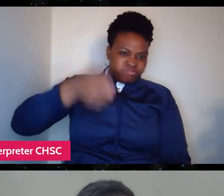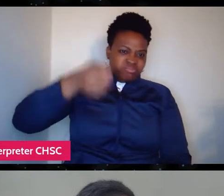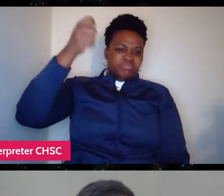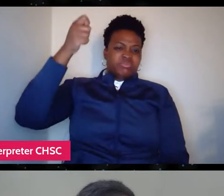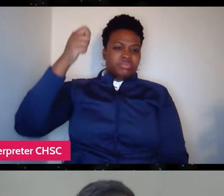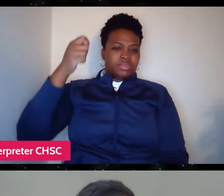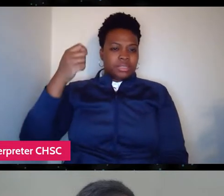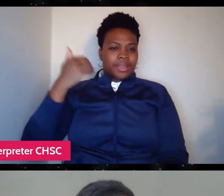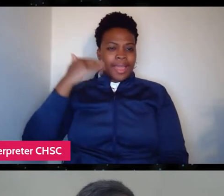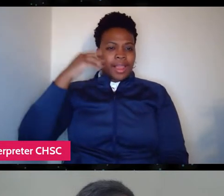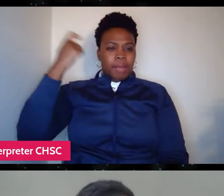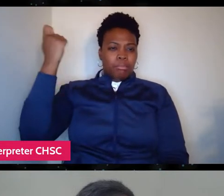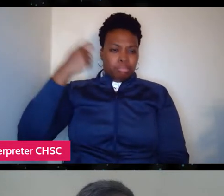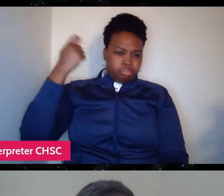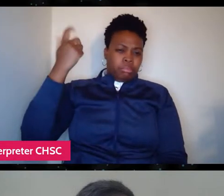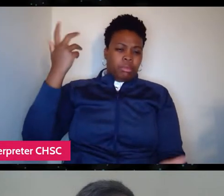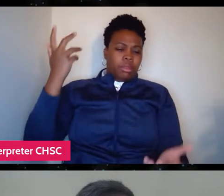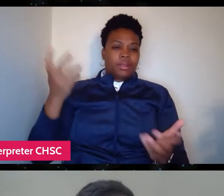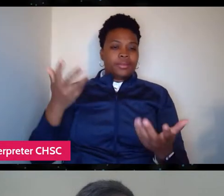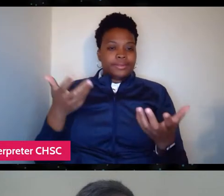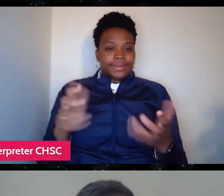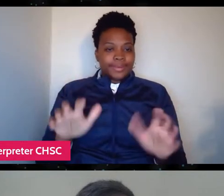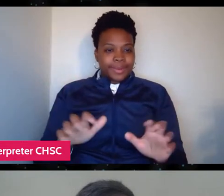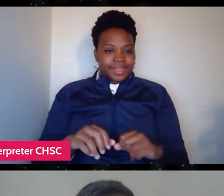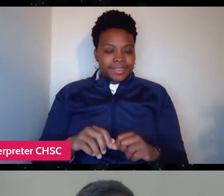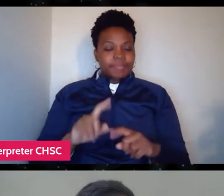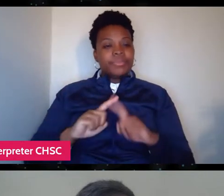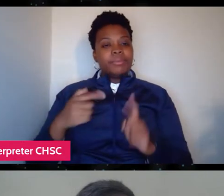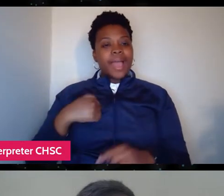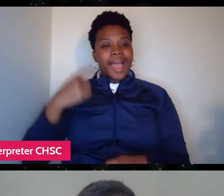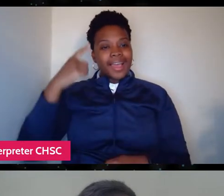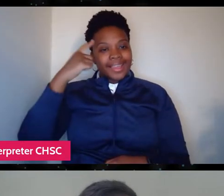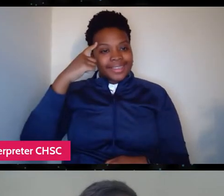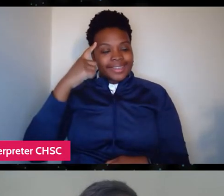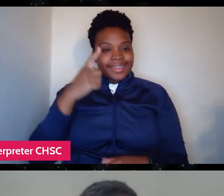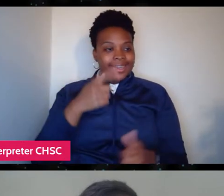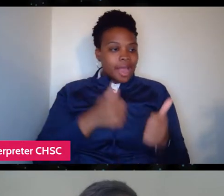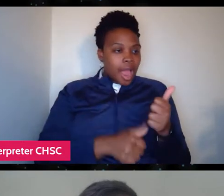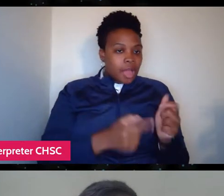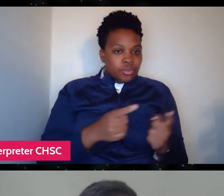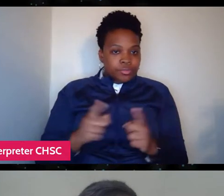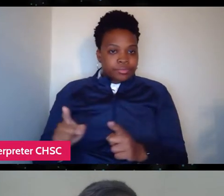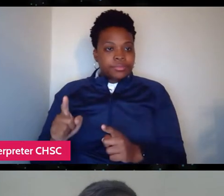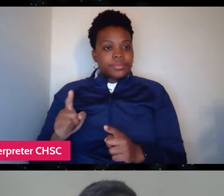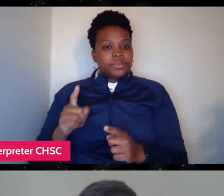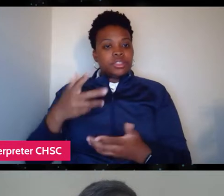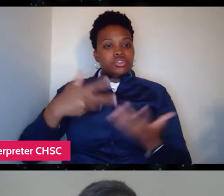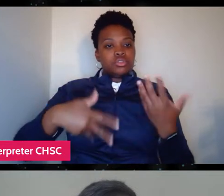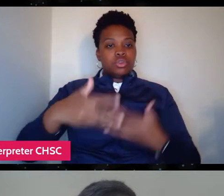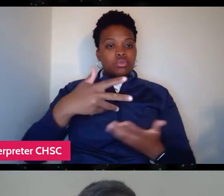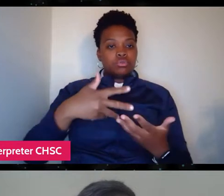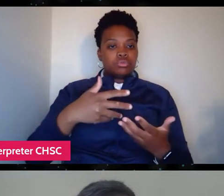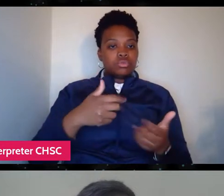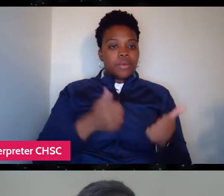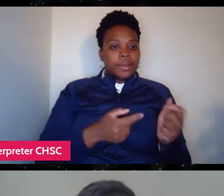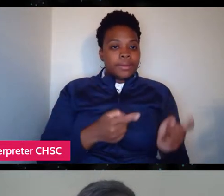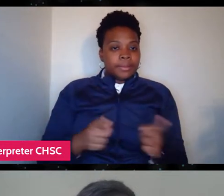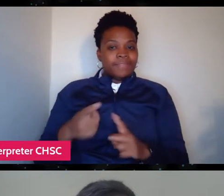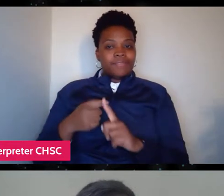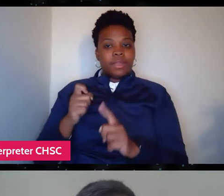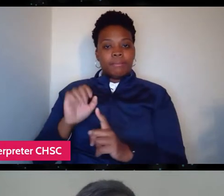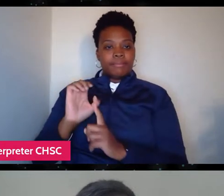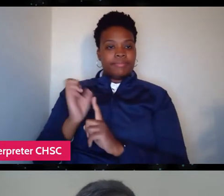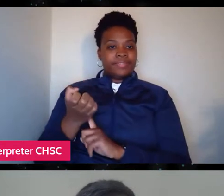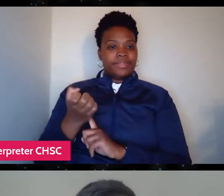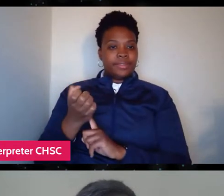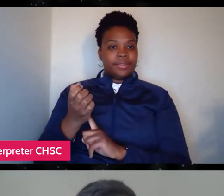do think that, you know, the underpinnings, the social underpinnings, so from an environmental